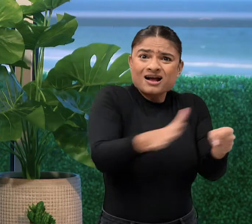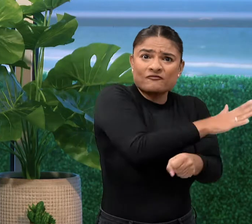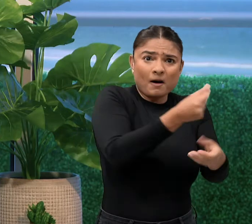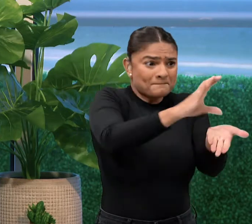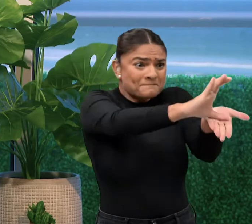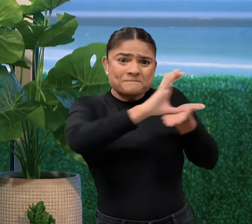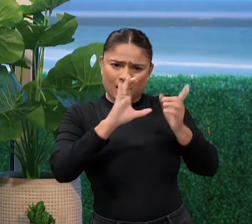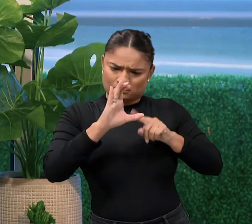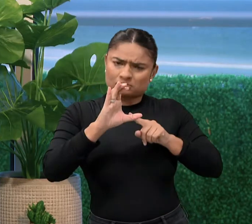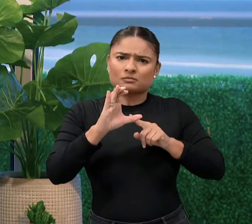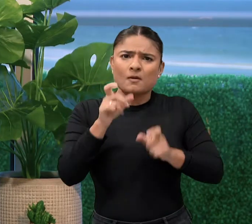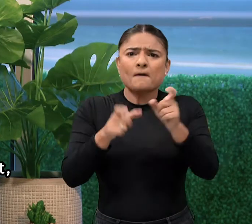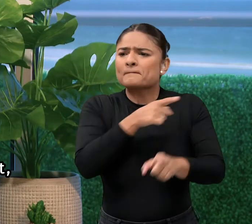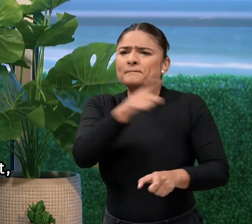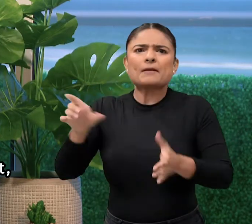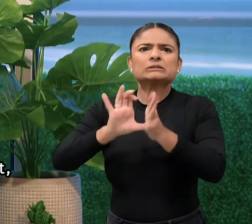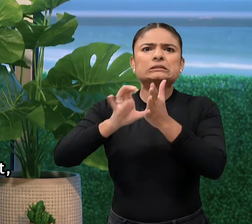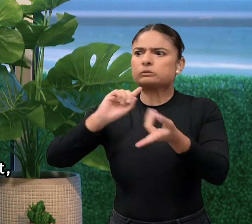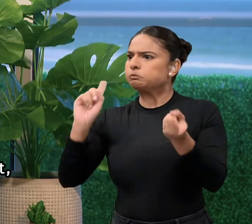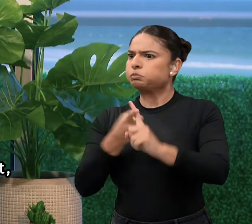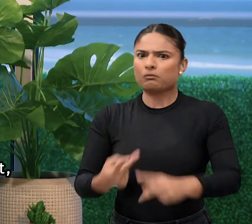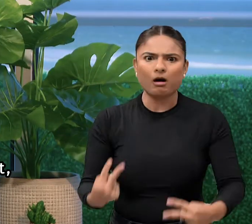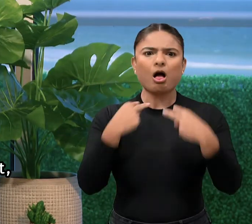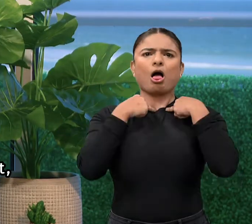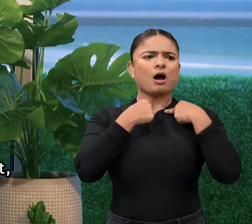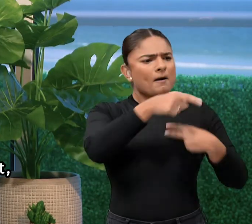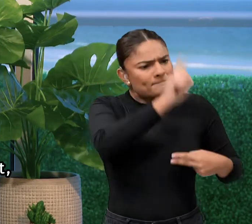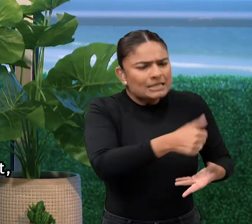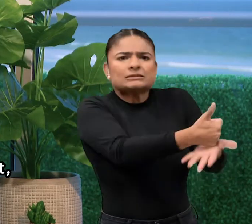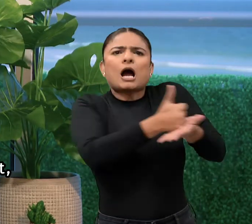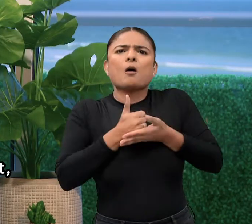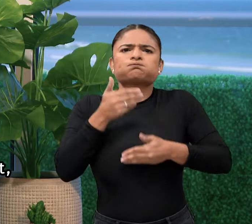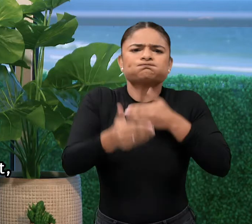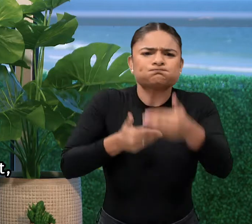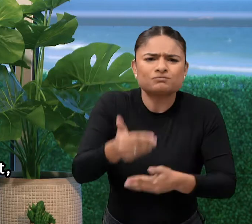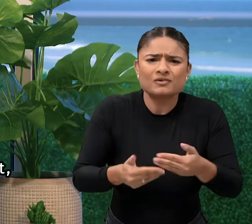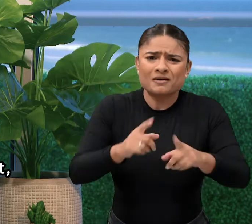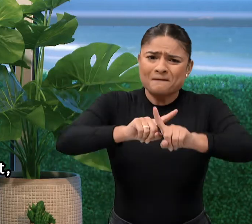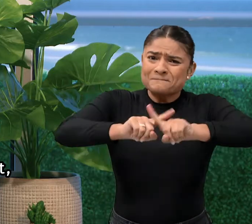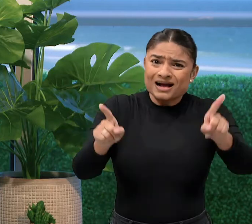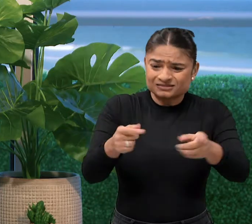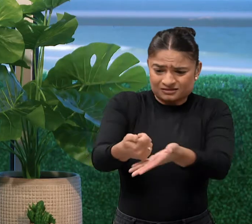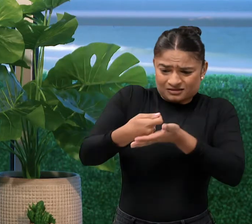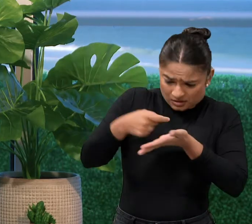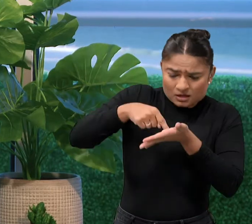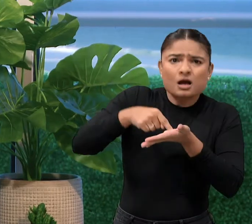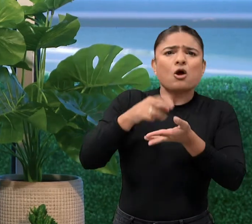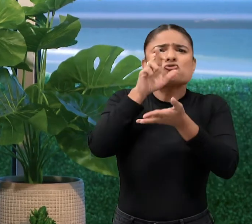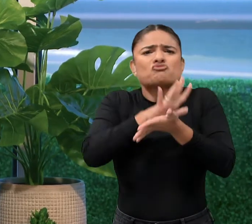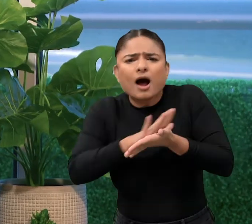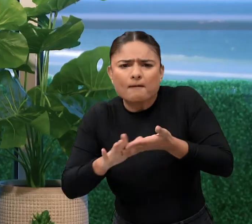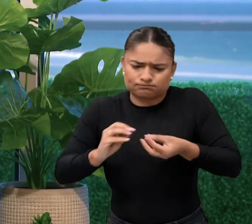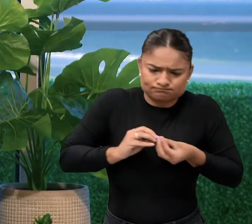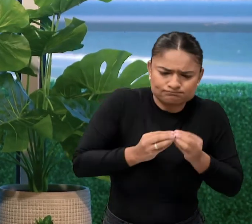enable those who acquire disability to afford the rehabilitation, support, adaptations and technologies in order to continue